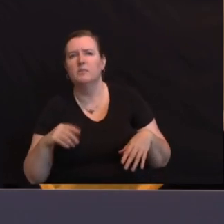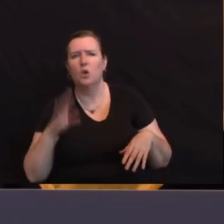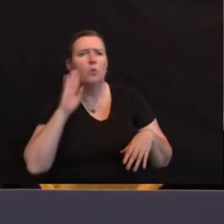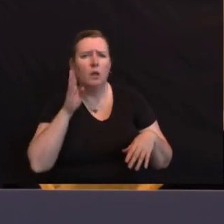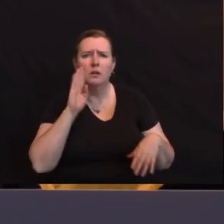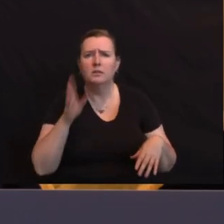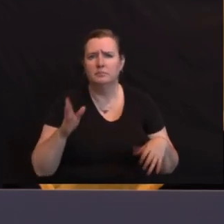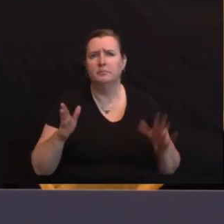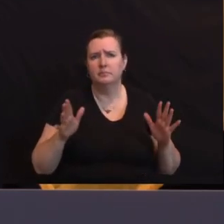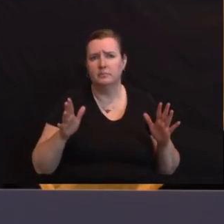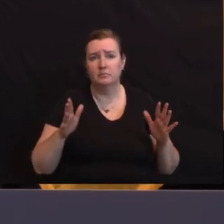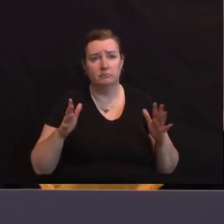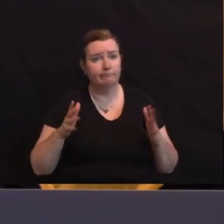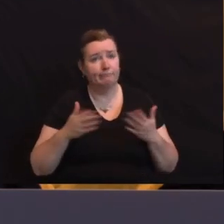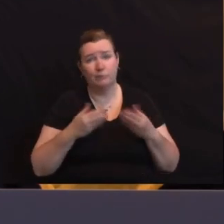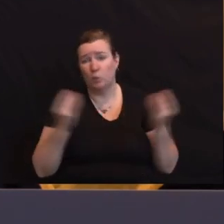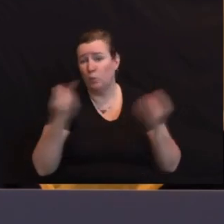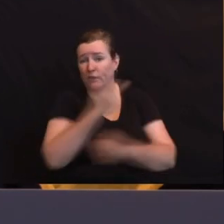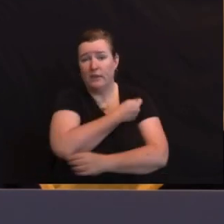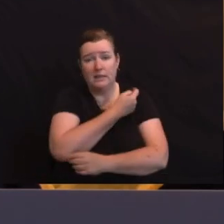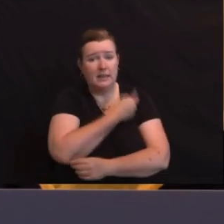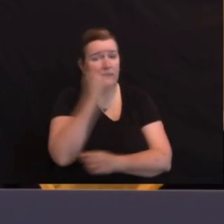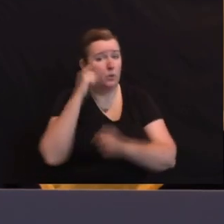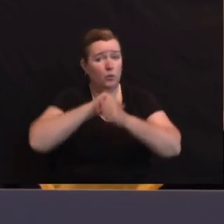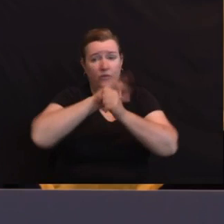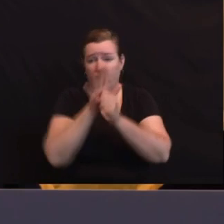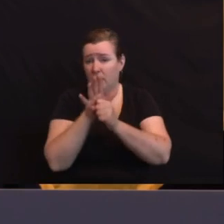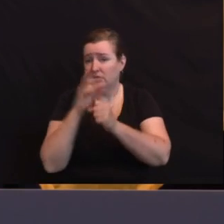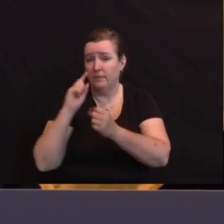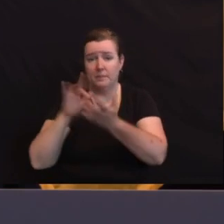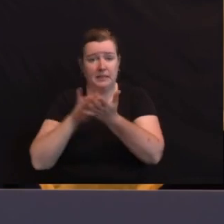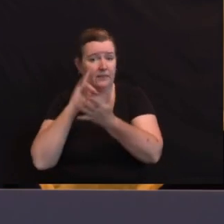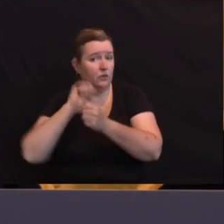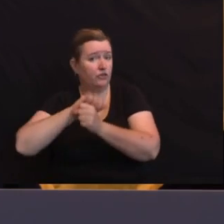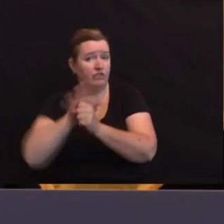have neither right now. So the basics are what we've got.